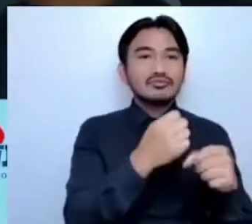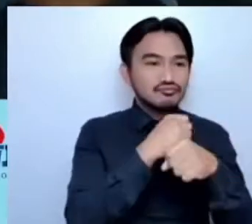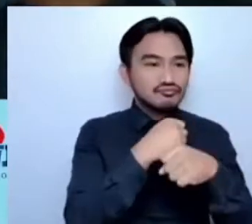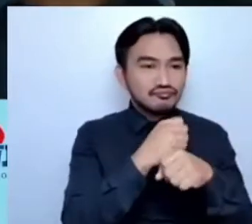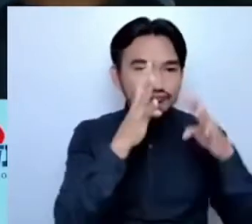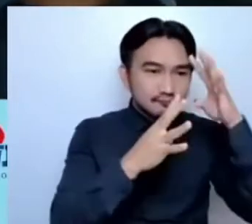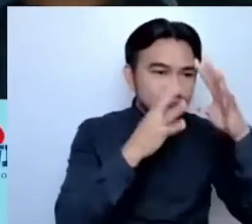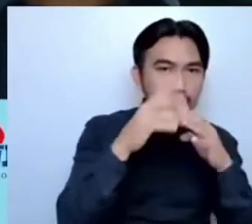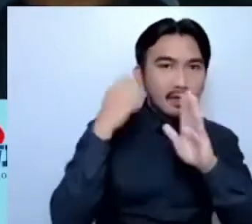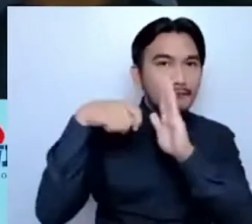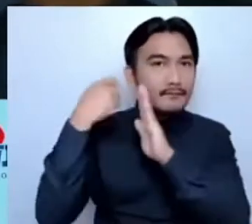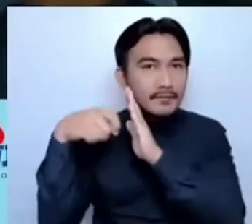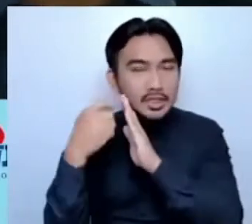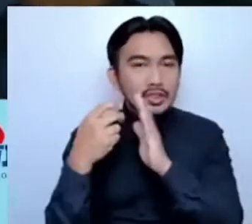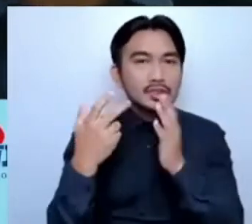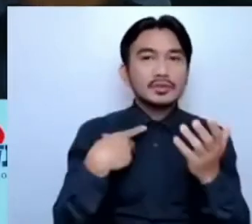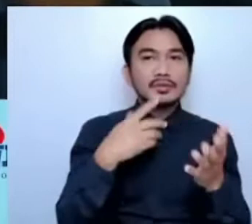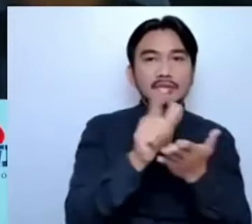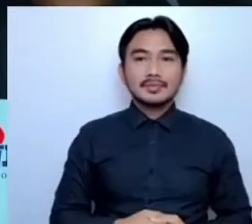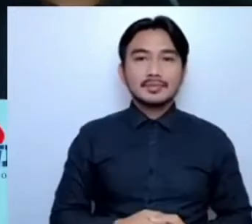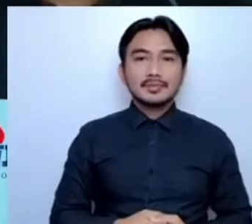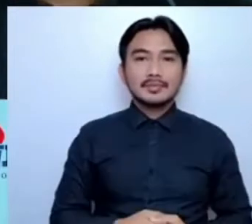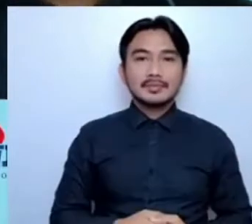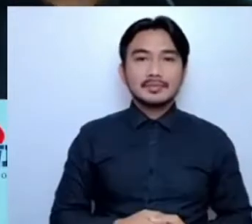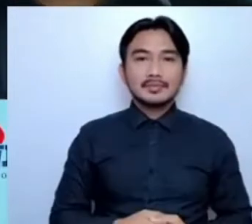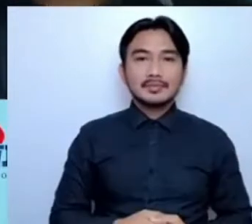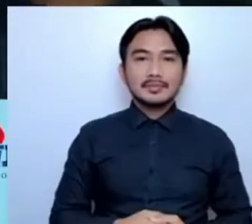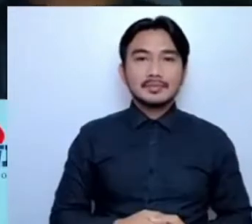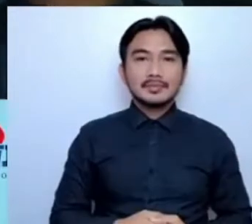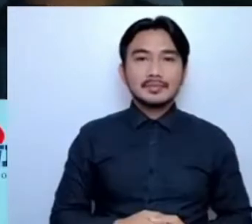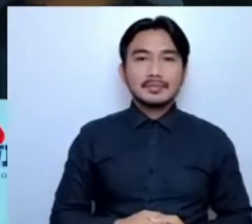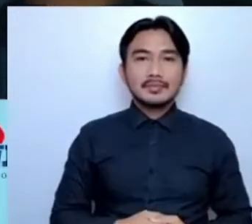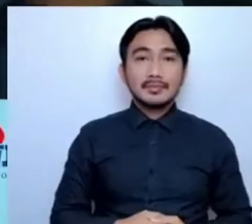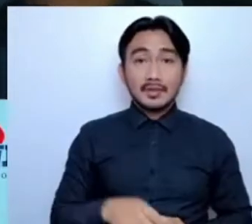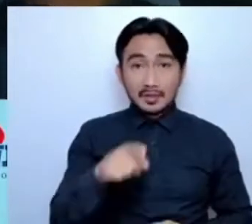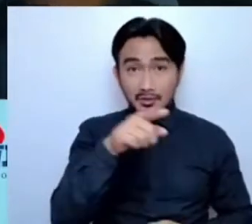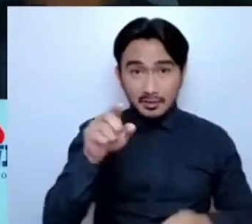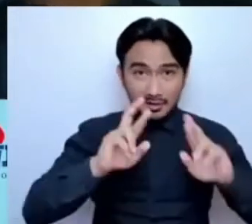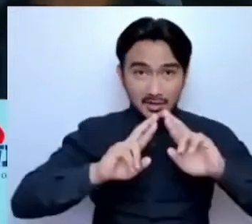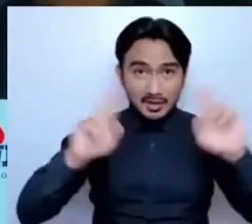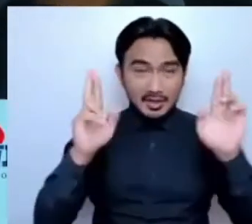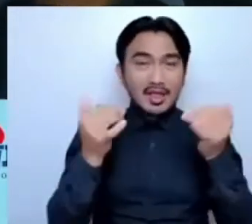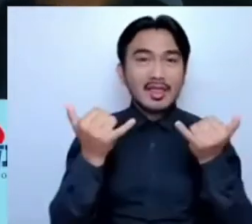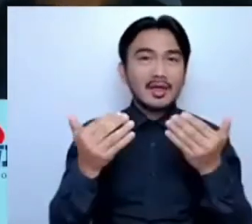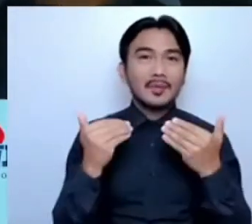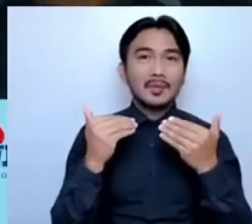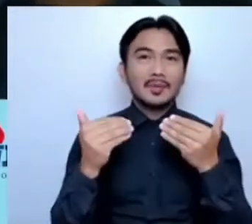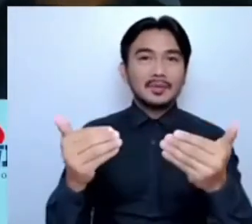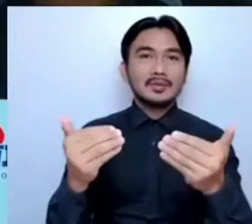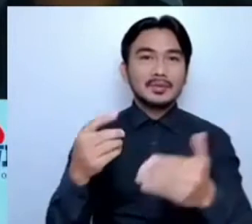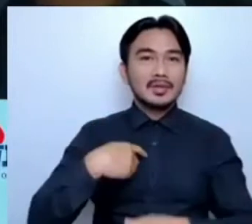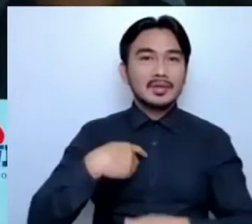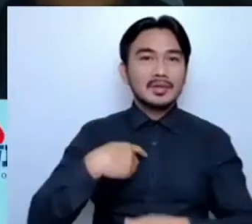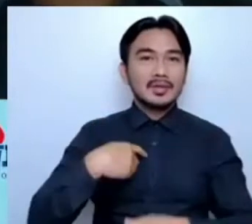and radio-based instructions. So if you are now ready, let us now proceed to our RPMS